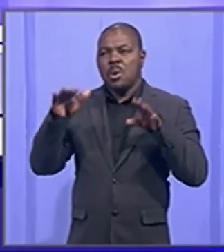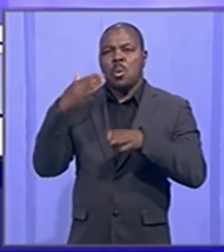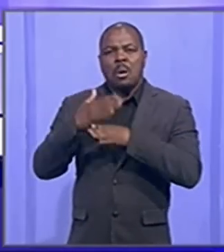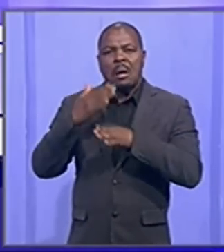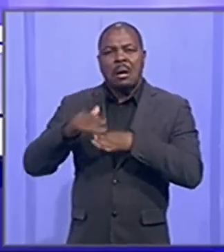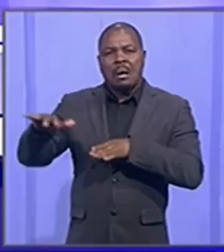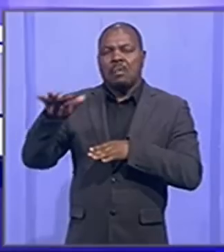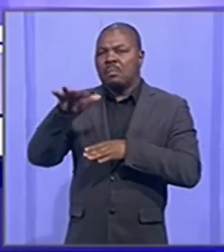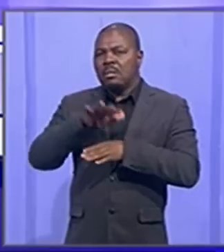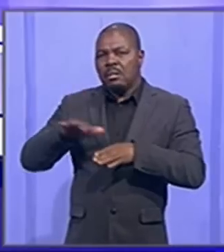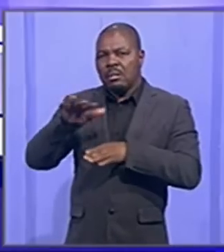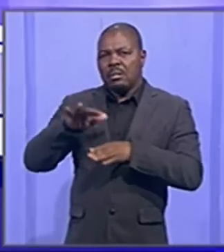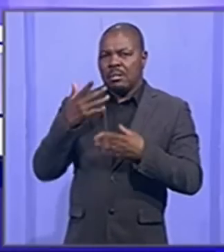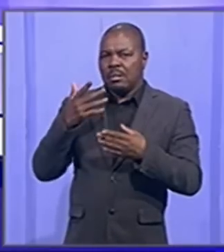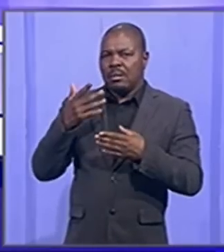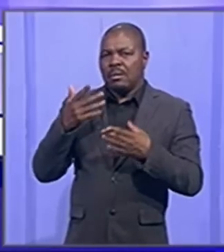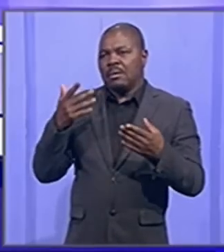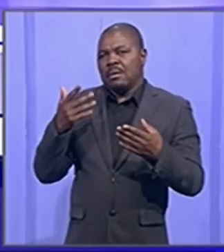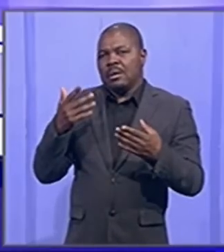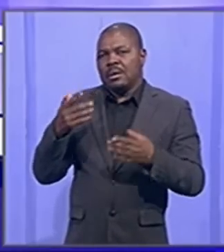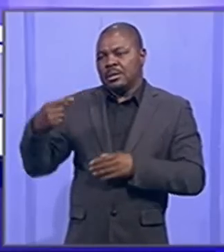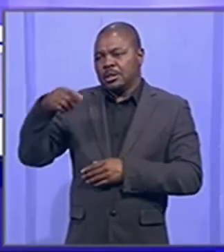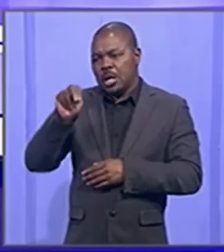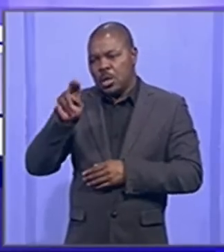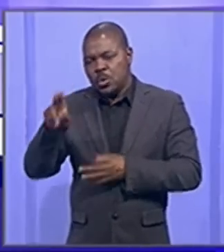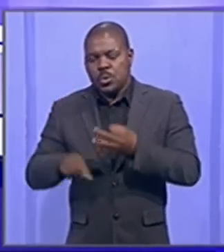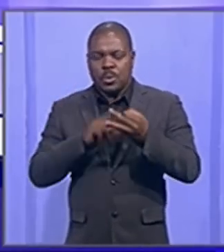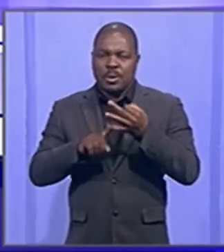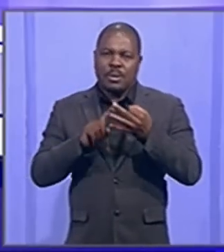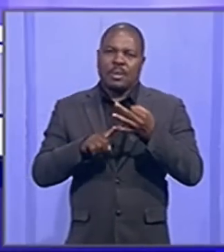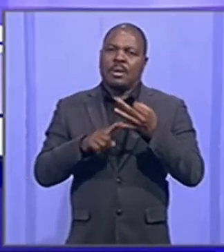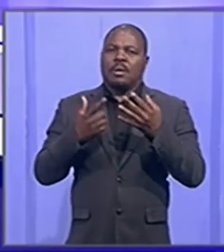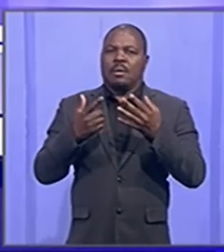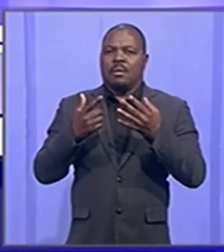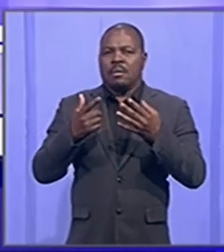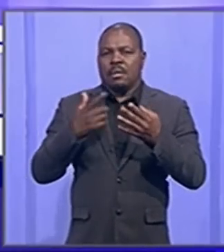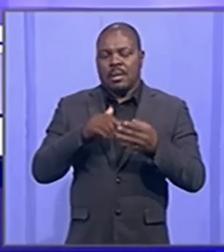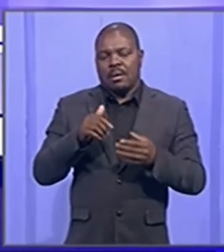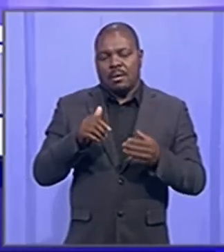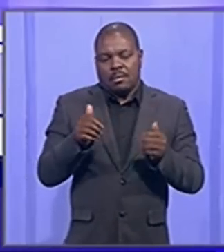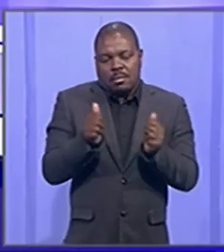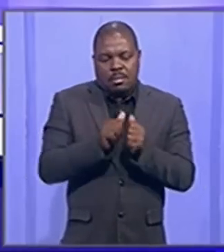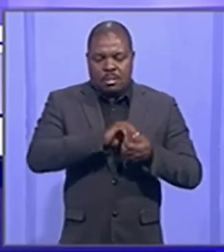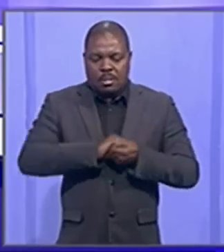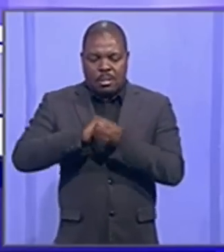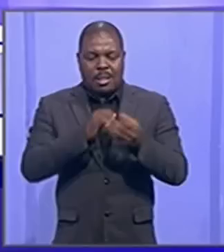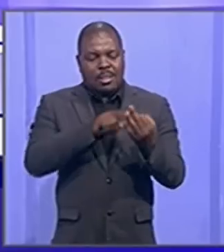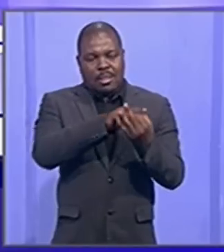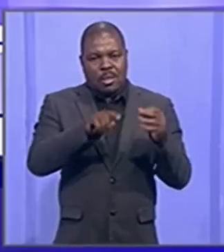ikhwetšago ba le ka gare ga sona GNU ga mmogo le sebopego sa seboka sa boraro.